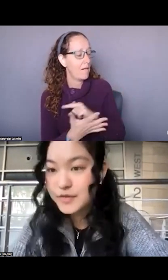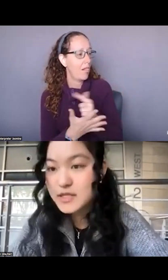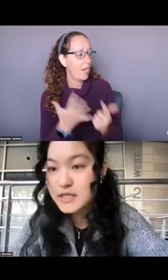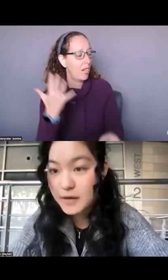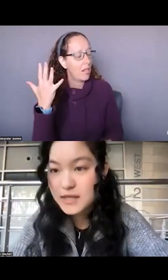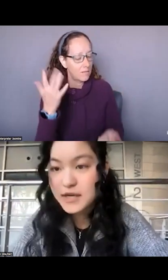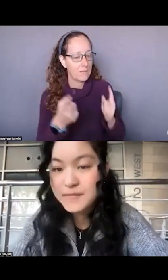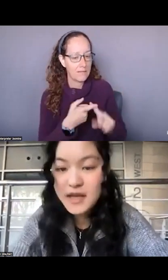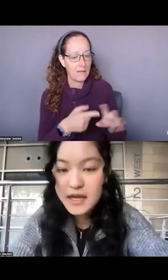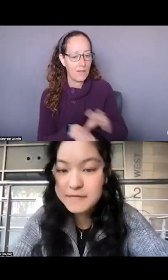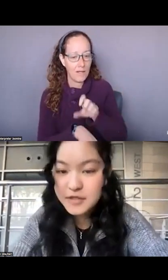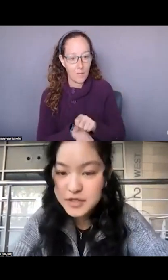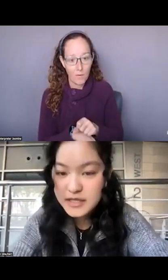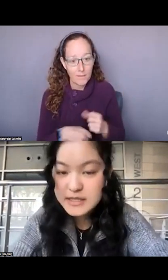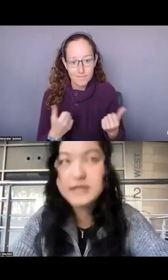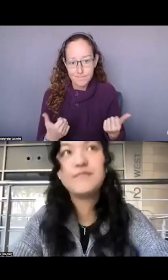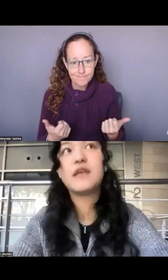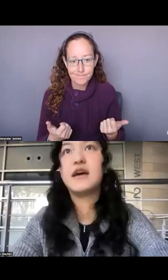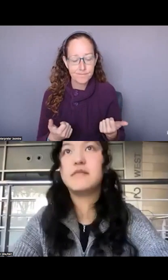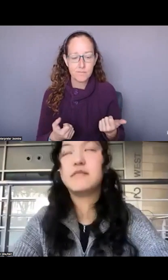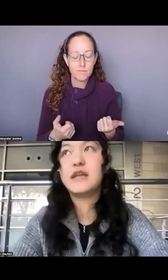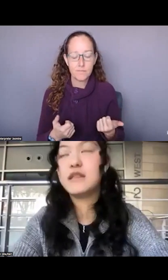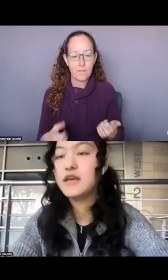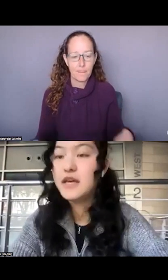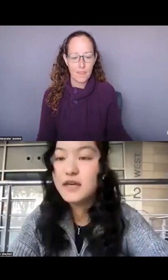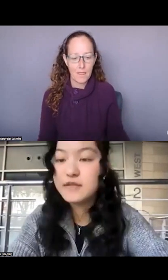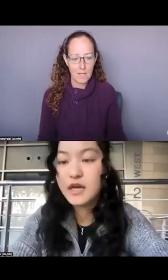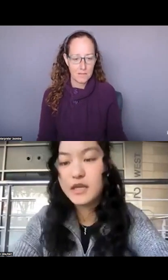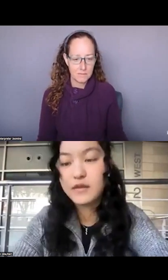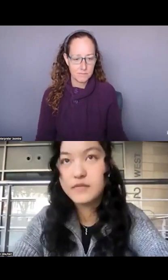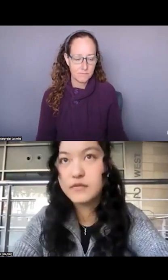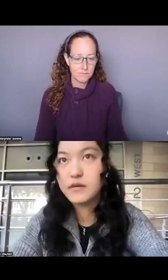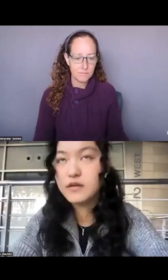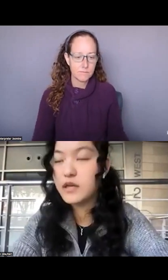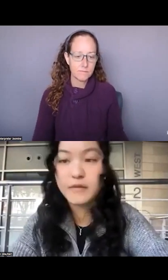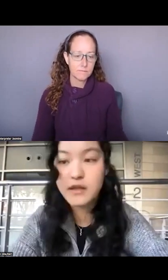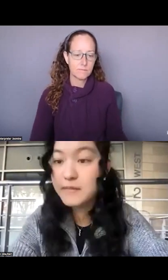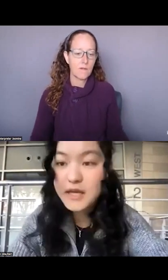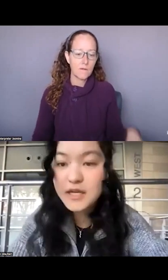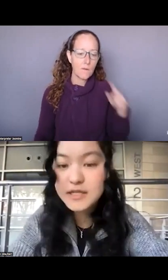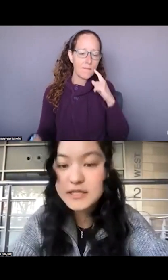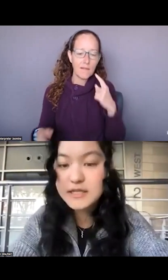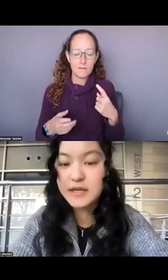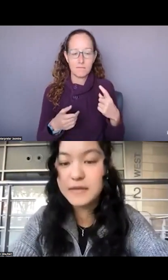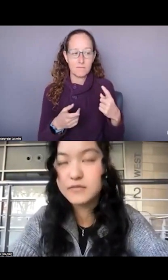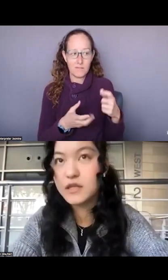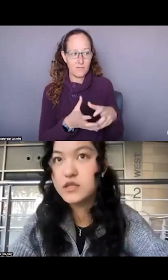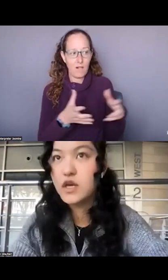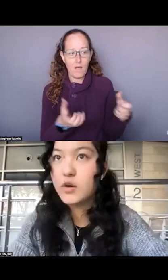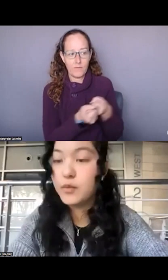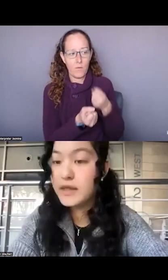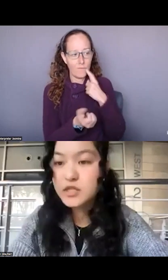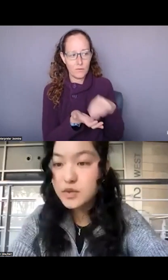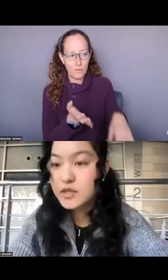enough resources out there for students. And I think just talking with a lot of peers, as well